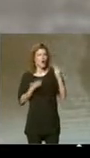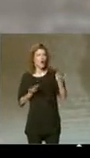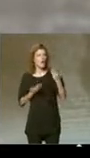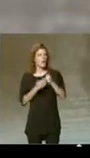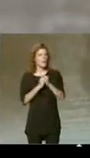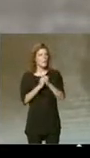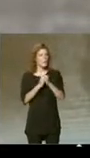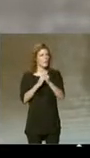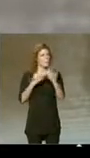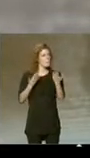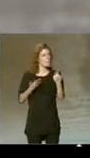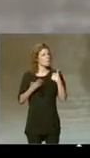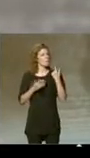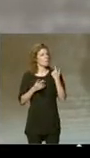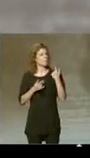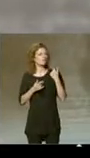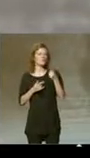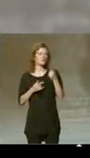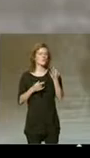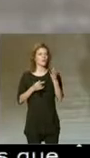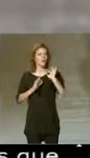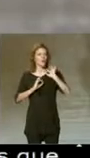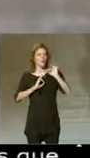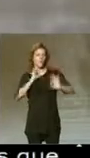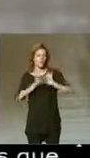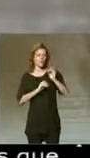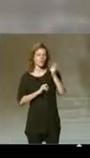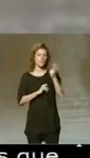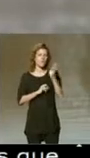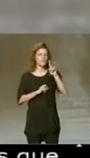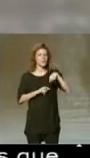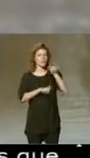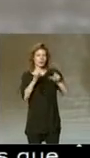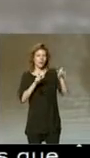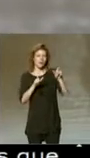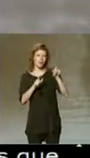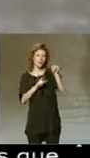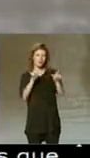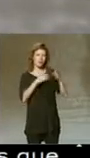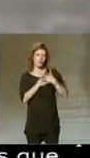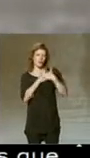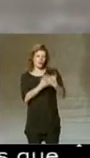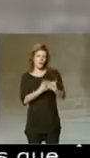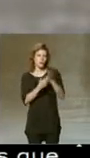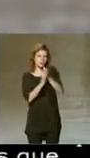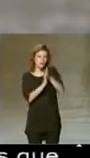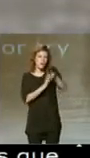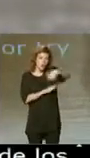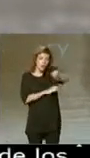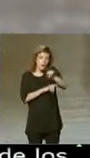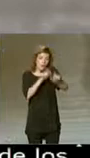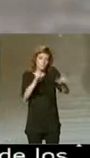fight hard and organize yourself, or try to look for